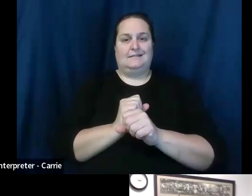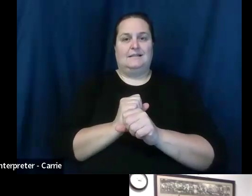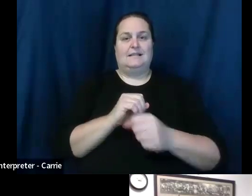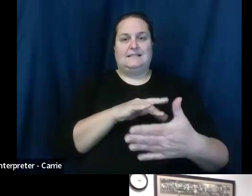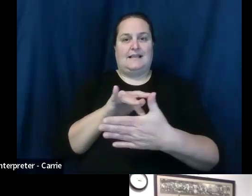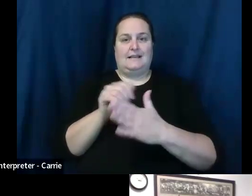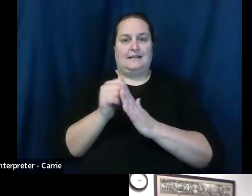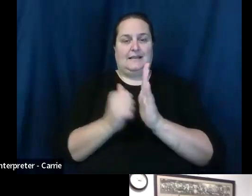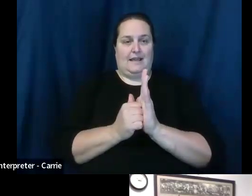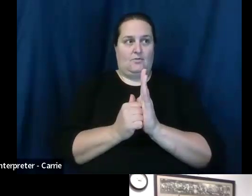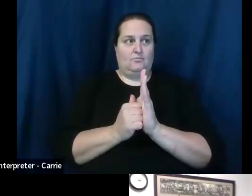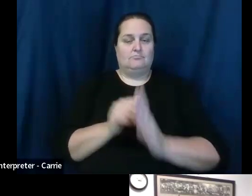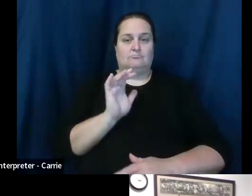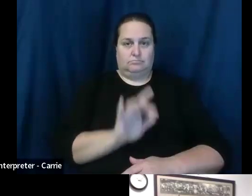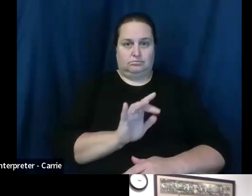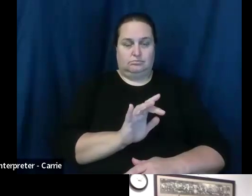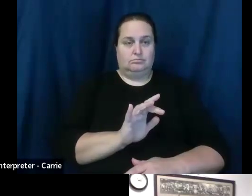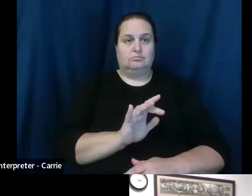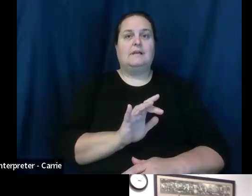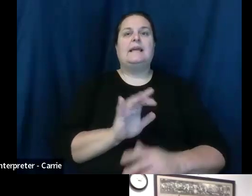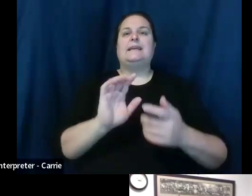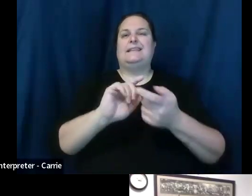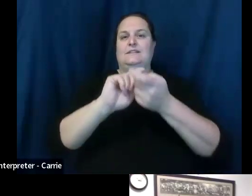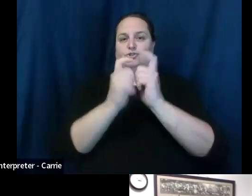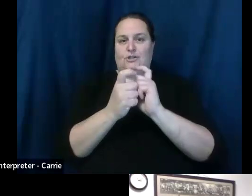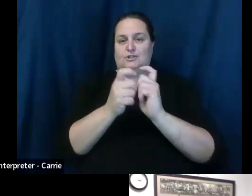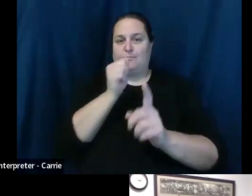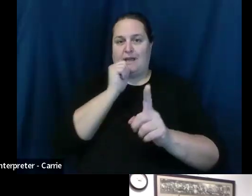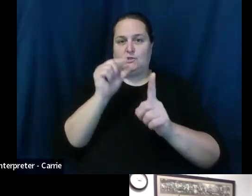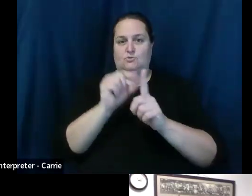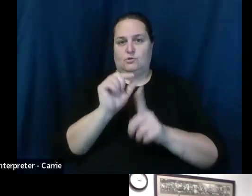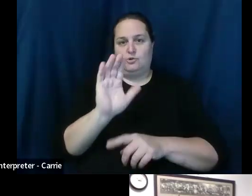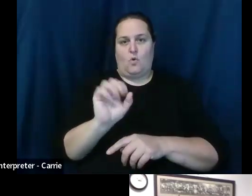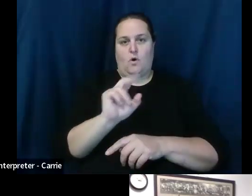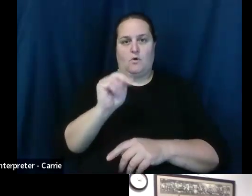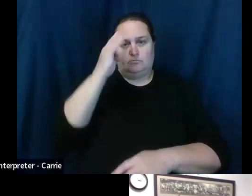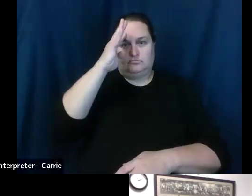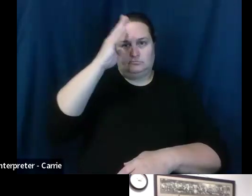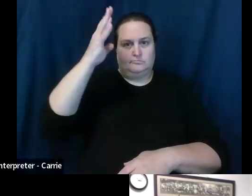address, um, and then you'll change the password on the next page.